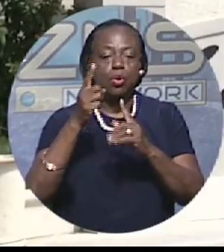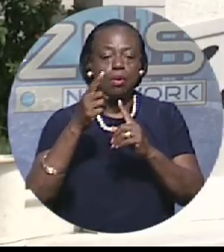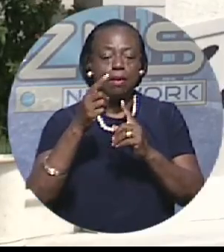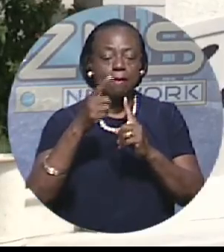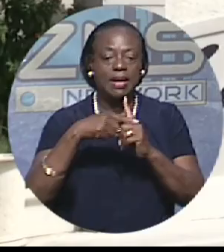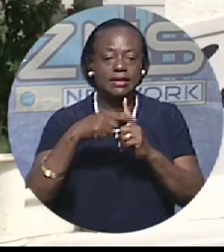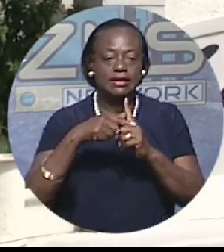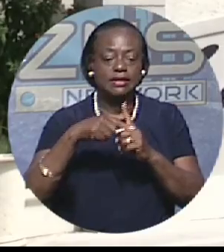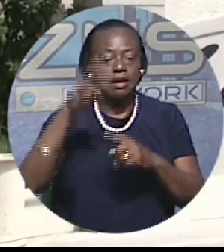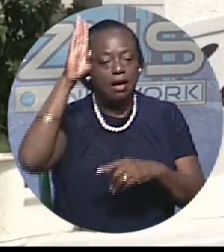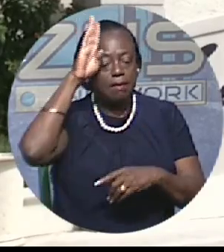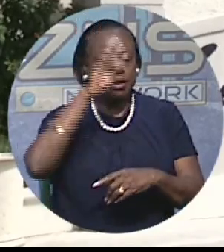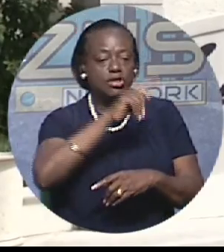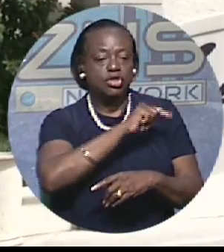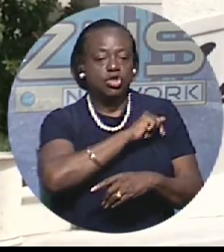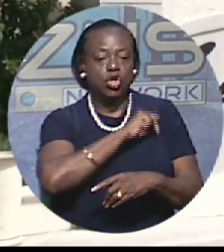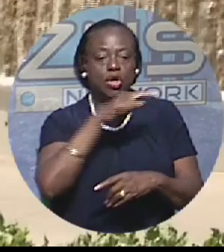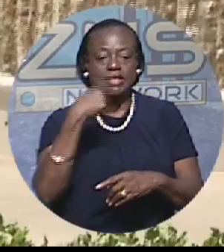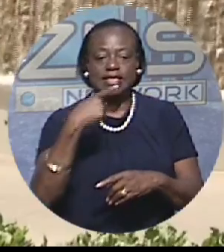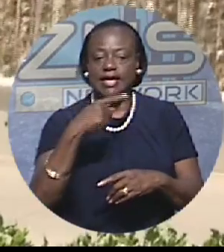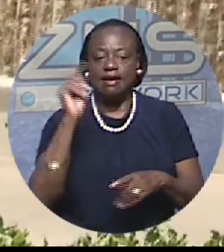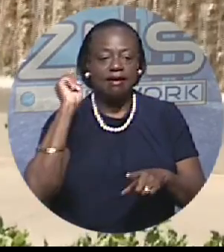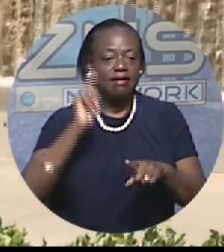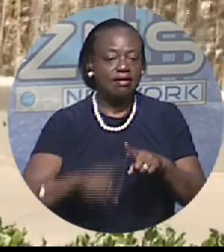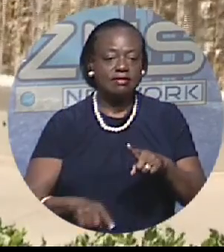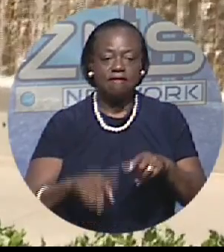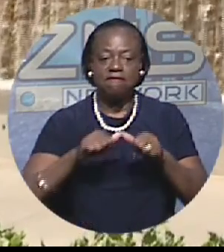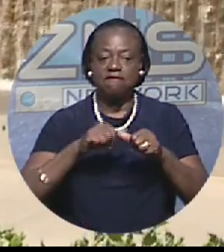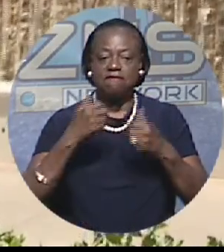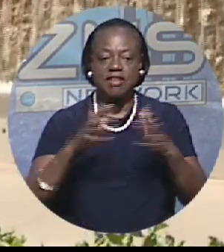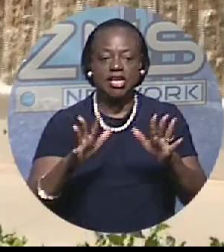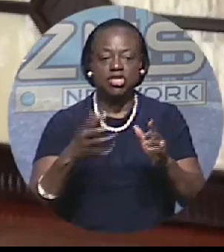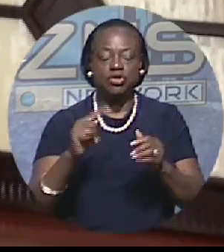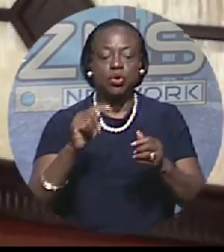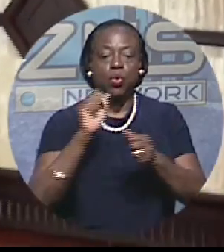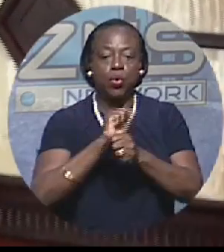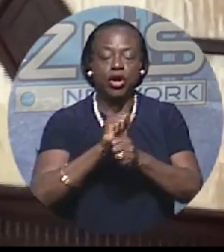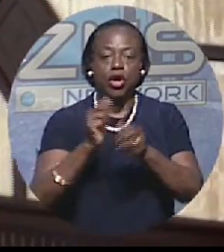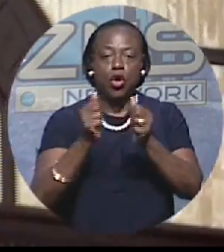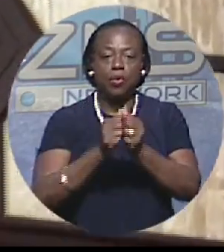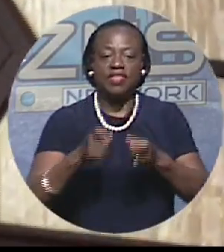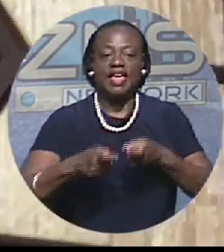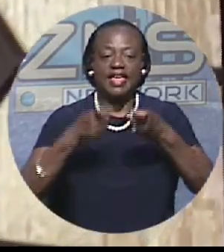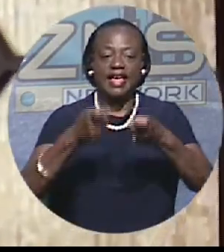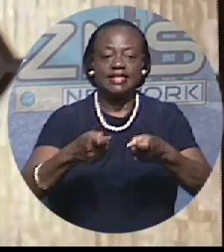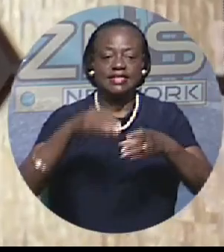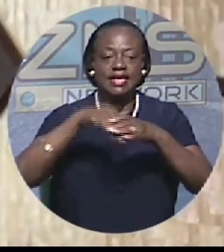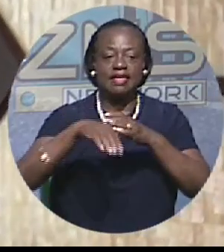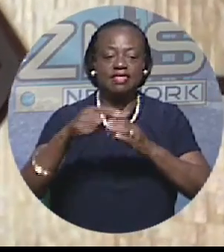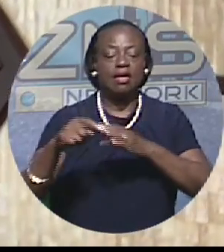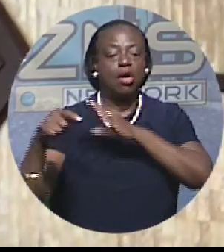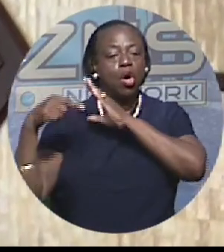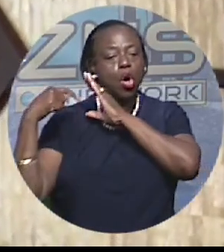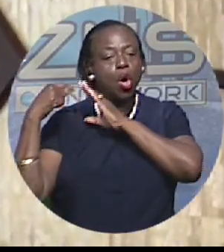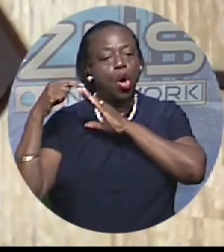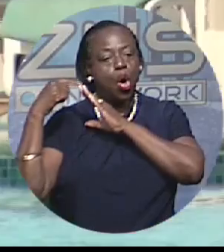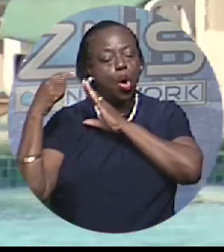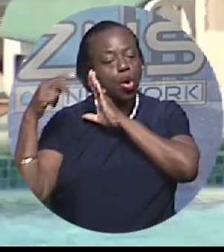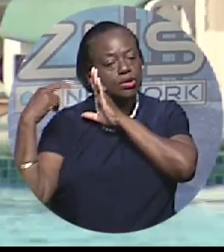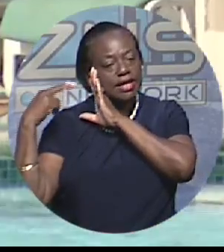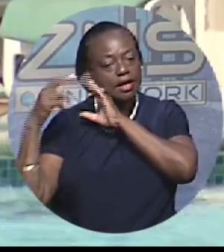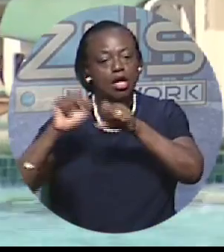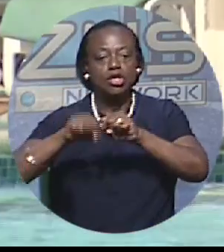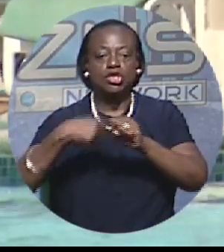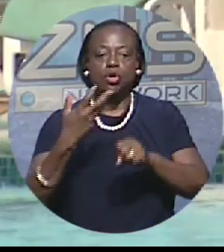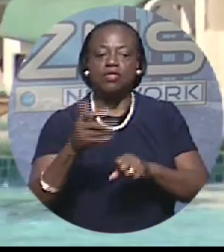not complete this work with guests in the resort, we had no choice but to temporarily close down this property," end quote. Mr. Stewart added